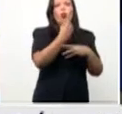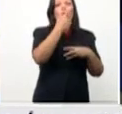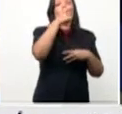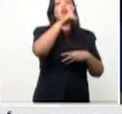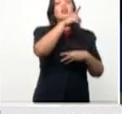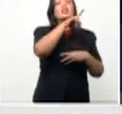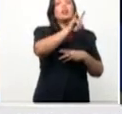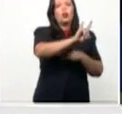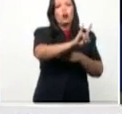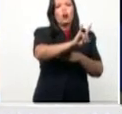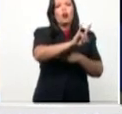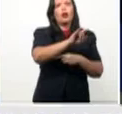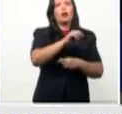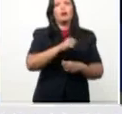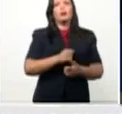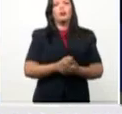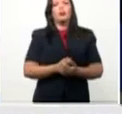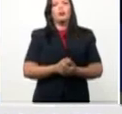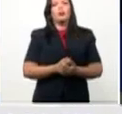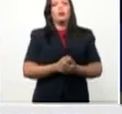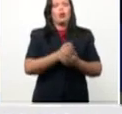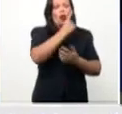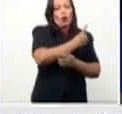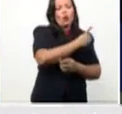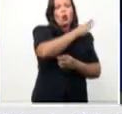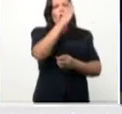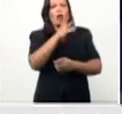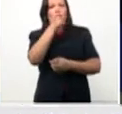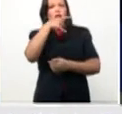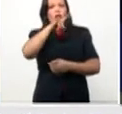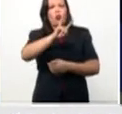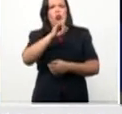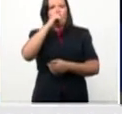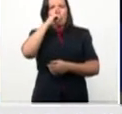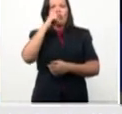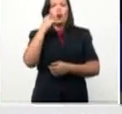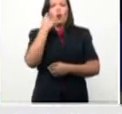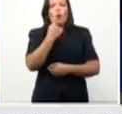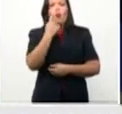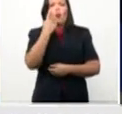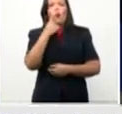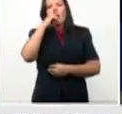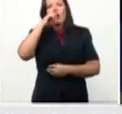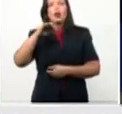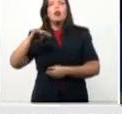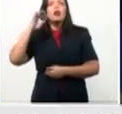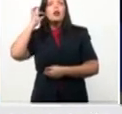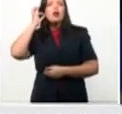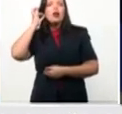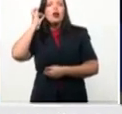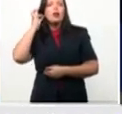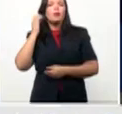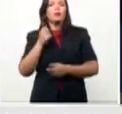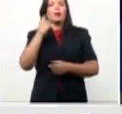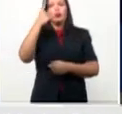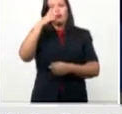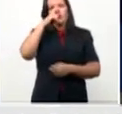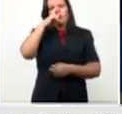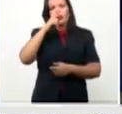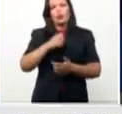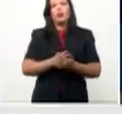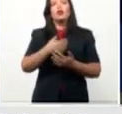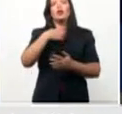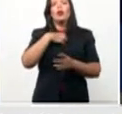33.3%. Of the 3 cases in the group from 1 to 19 years, one is a 17-year-old girl from Havana, from Central Havana.